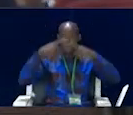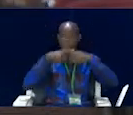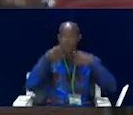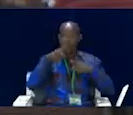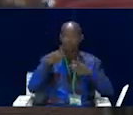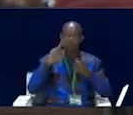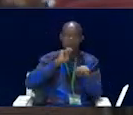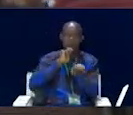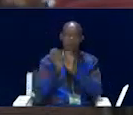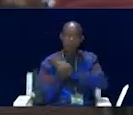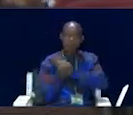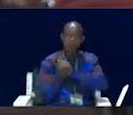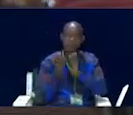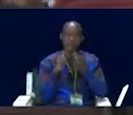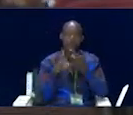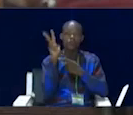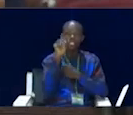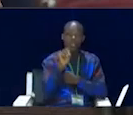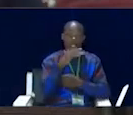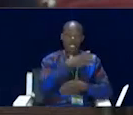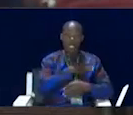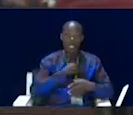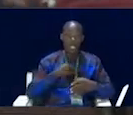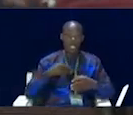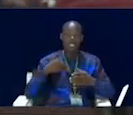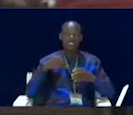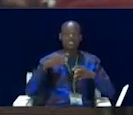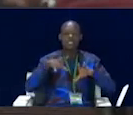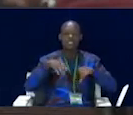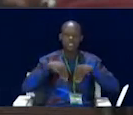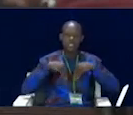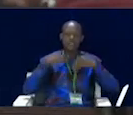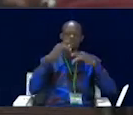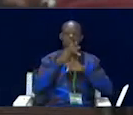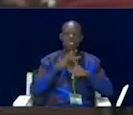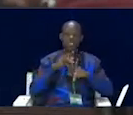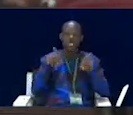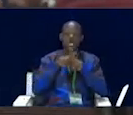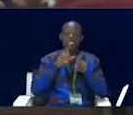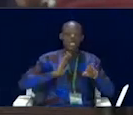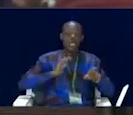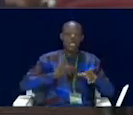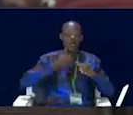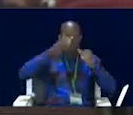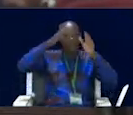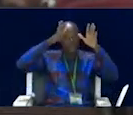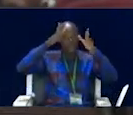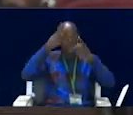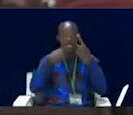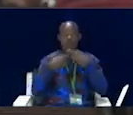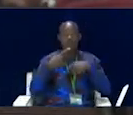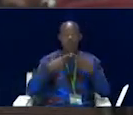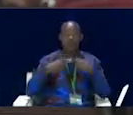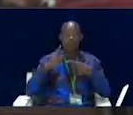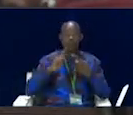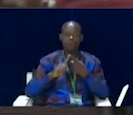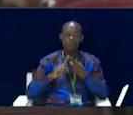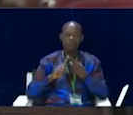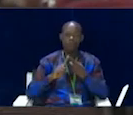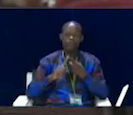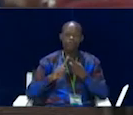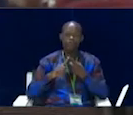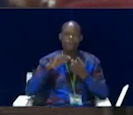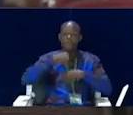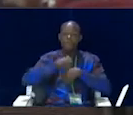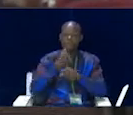the Lord will be coming now to make the altar call, even before he makes the altar call, I want you to start to cancel all those things